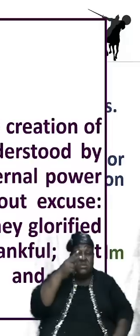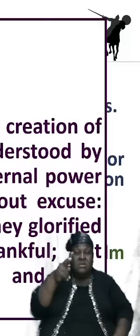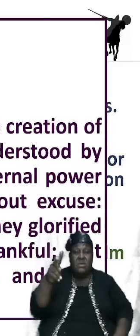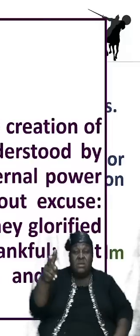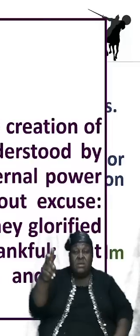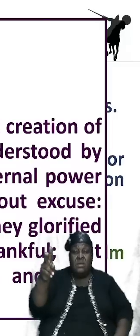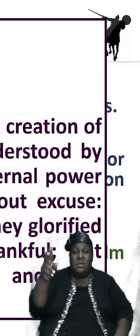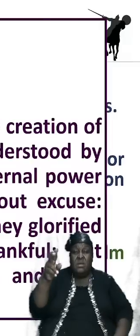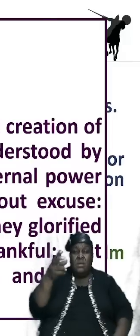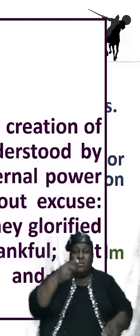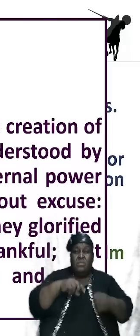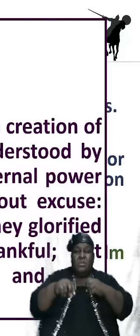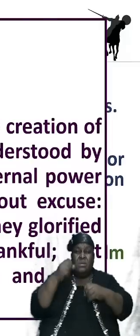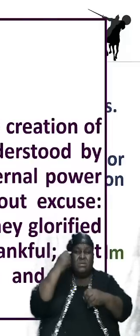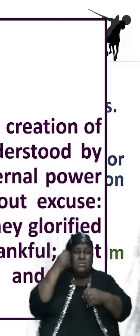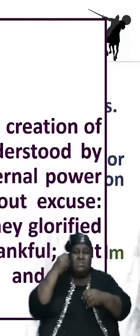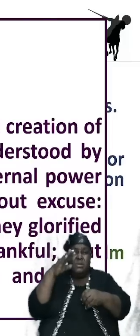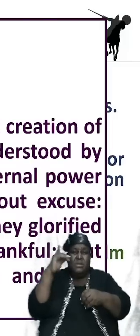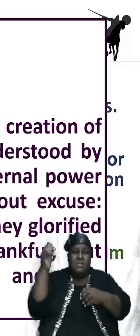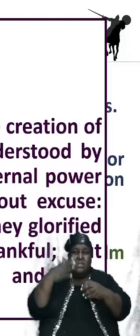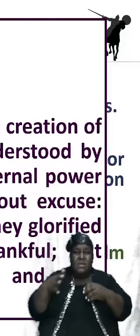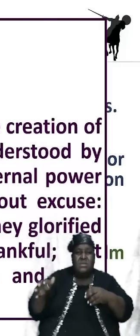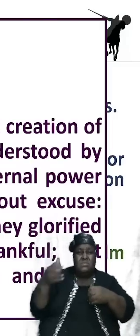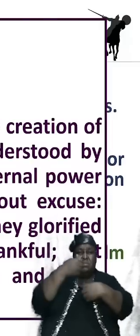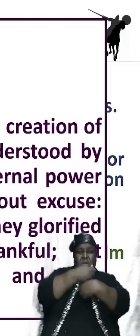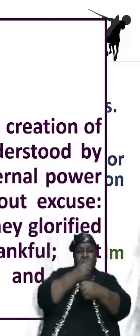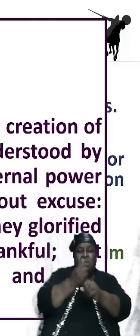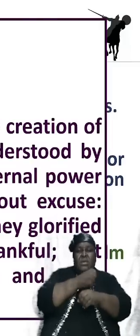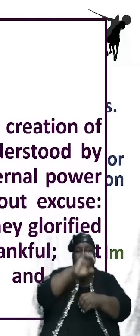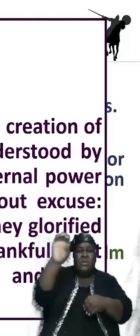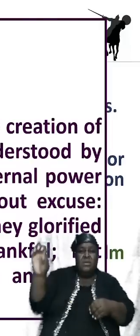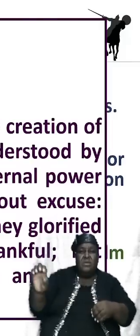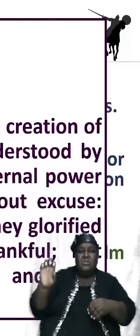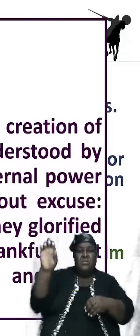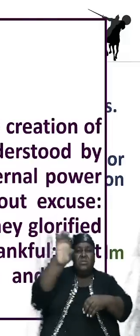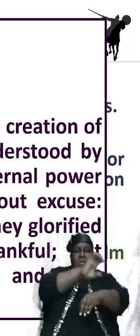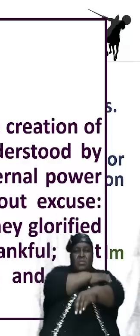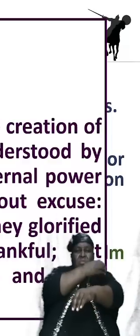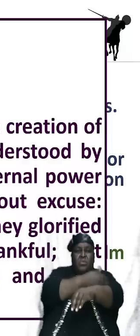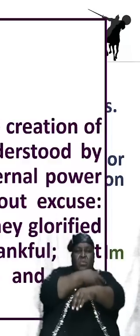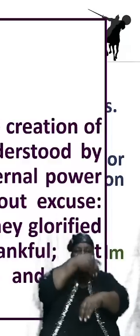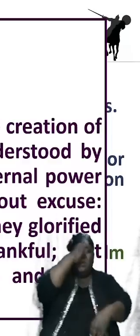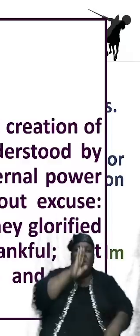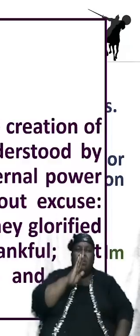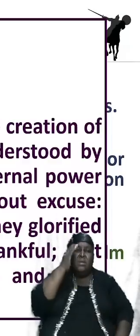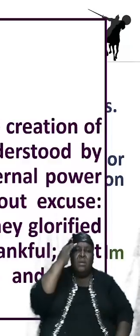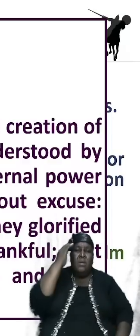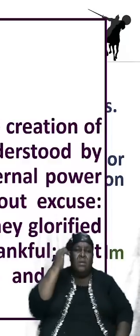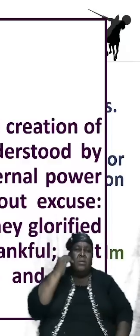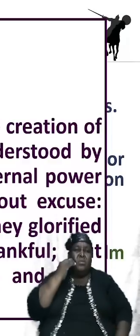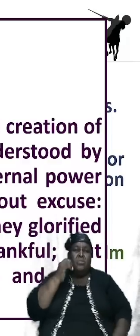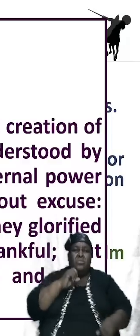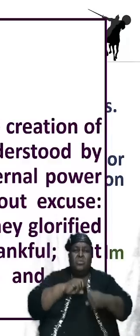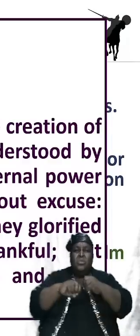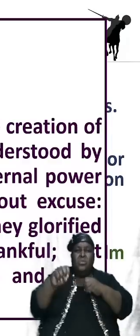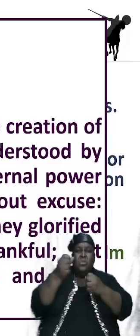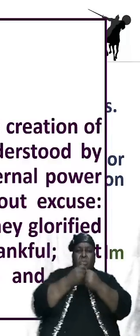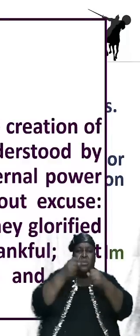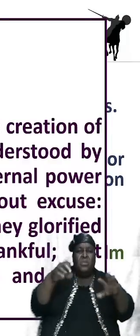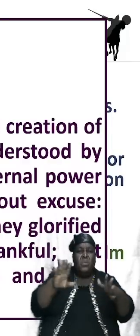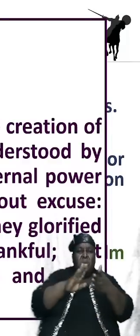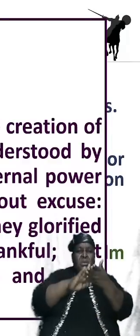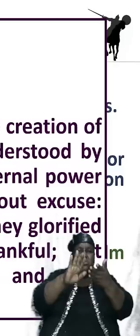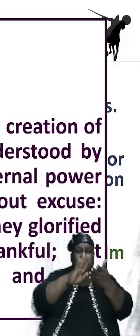by the things that are made. He is eternal power and Godhead, so that they are without